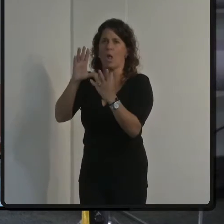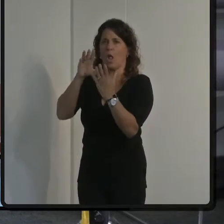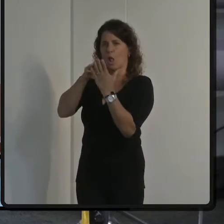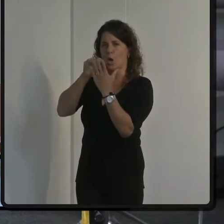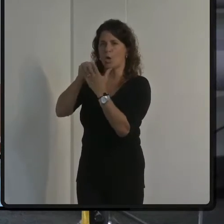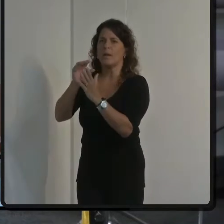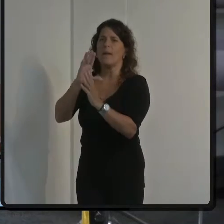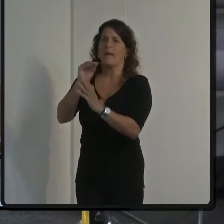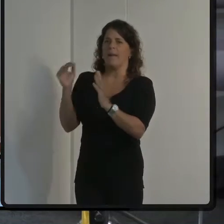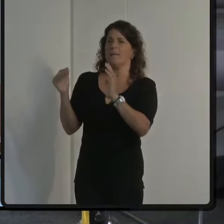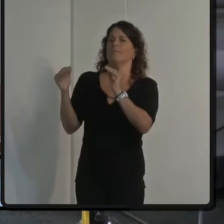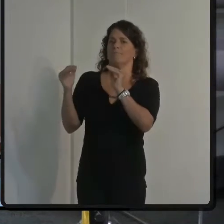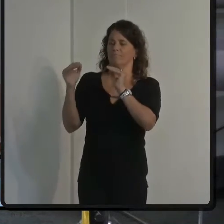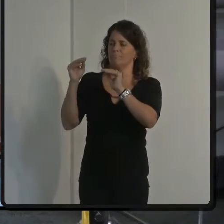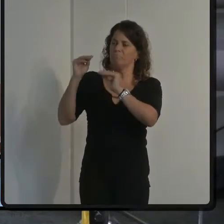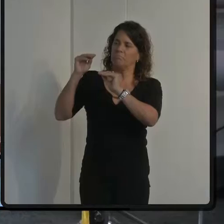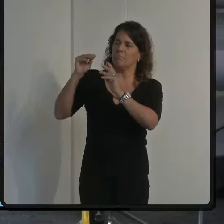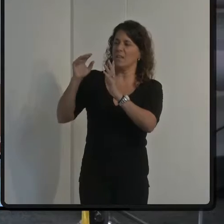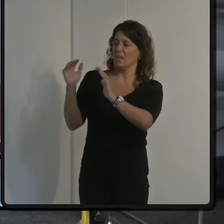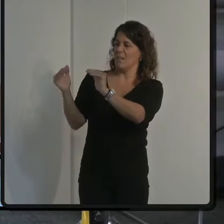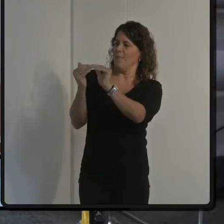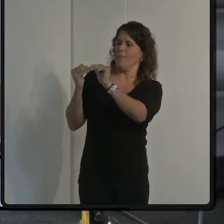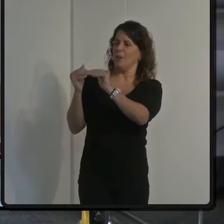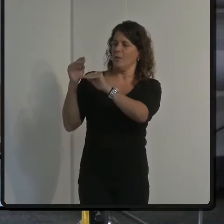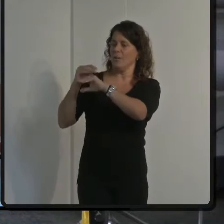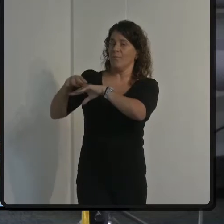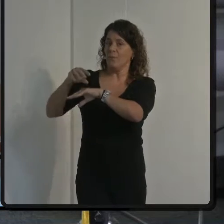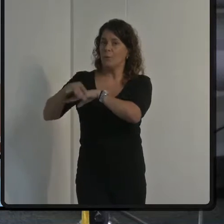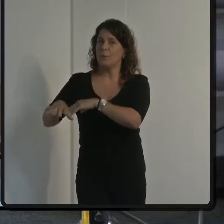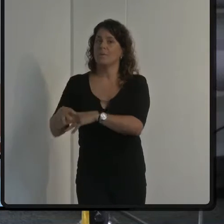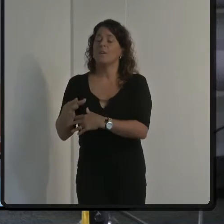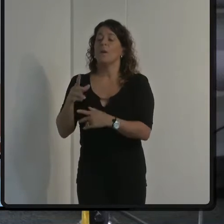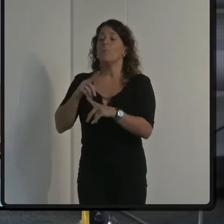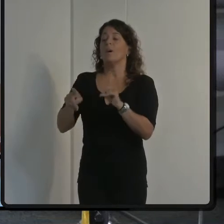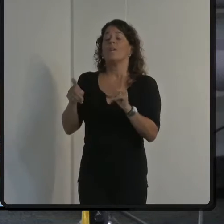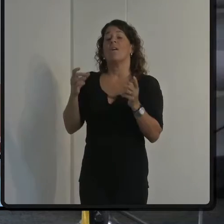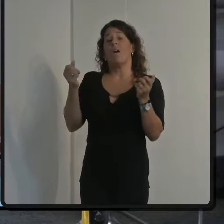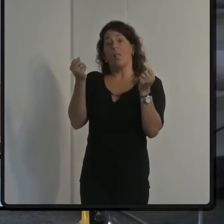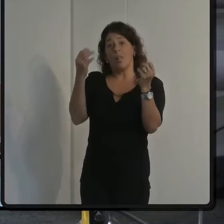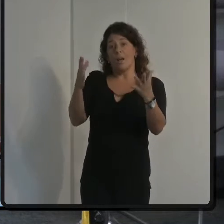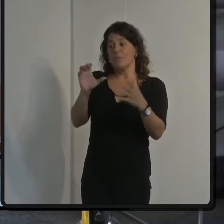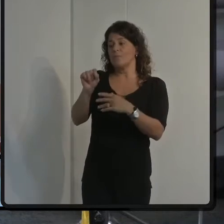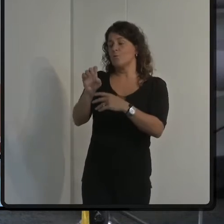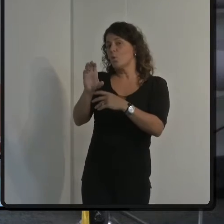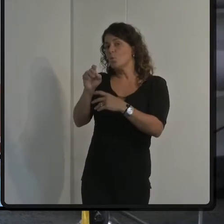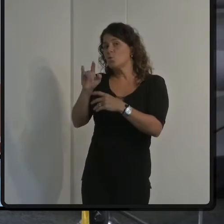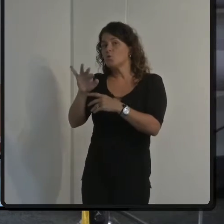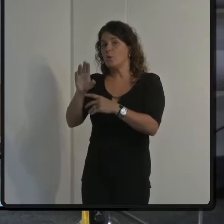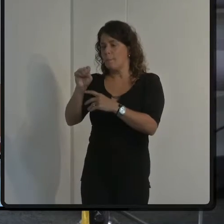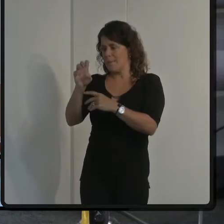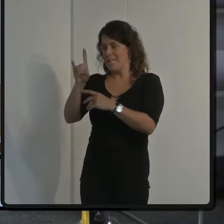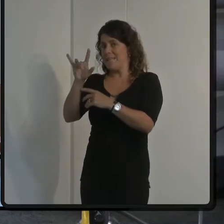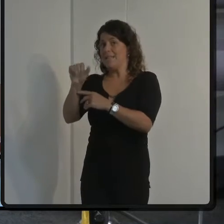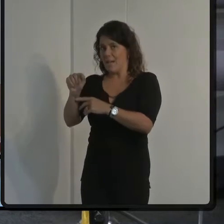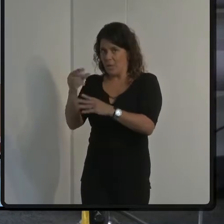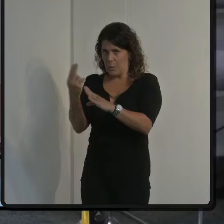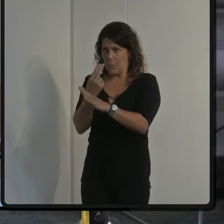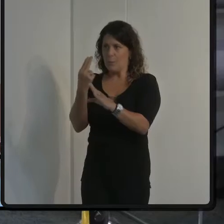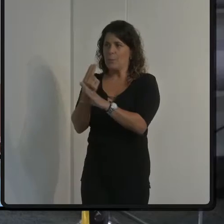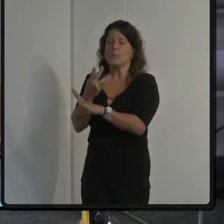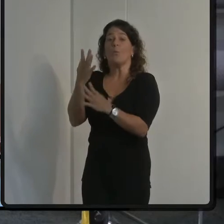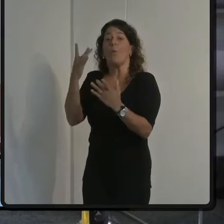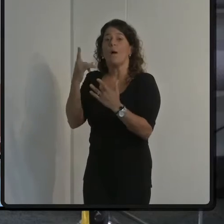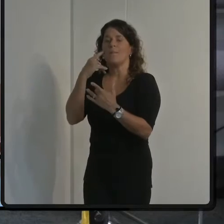Ethan, doing a lot of social media engagement with a lot of other young people committed to